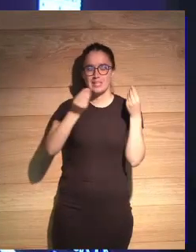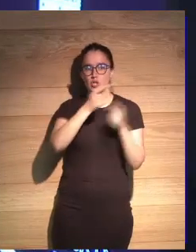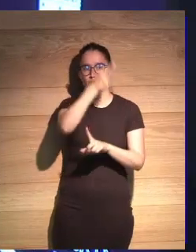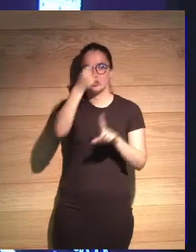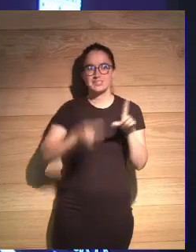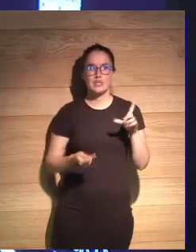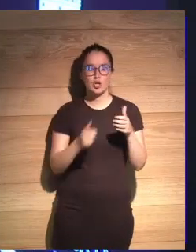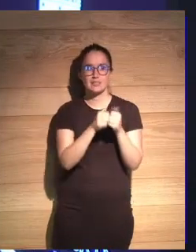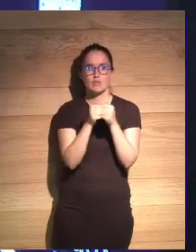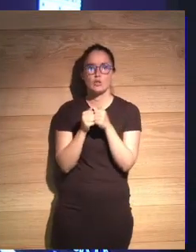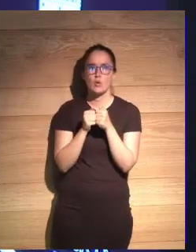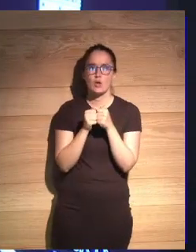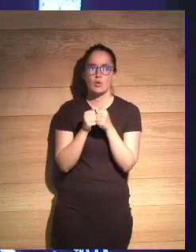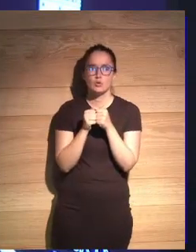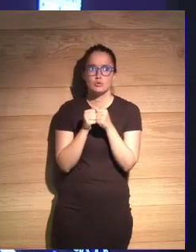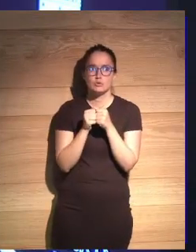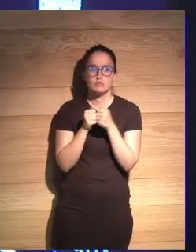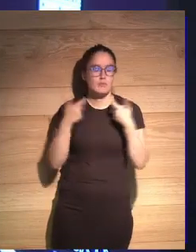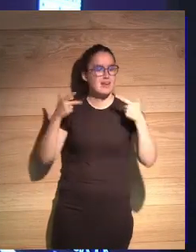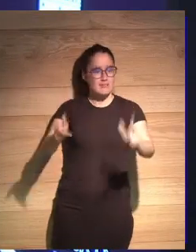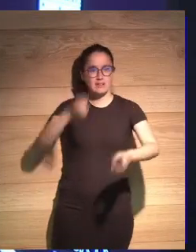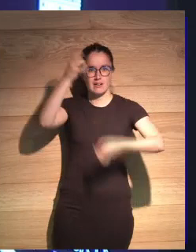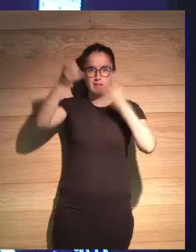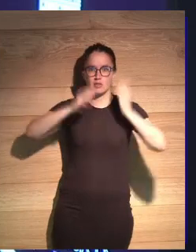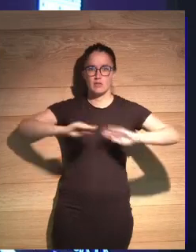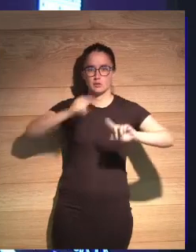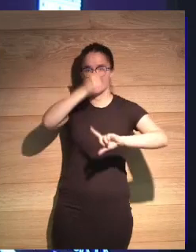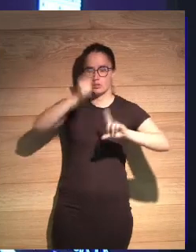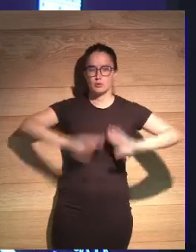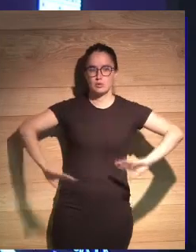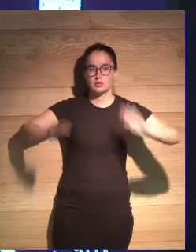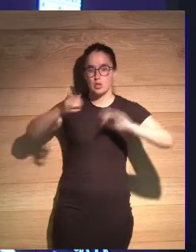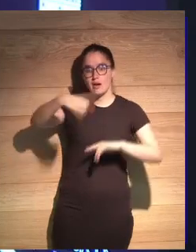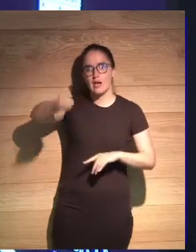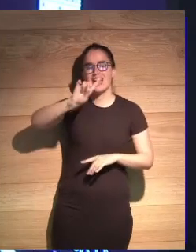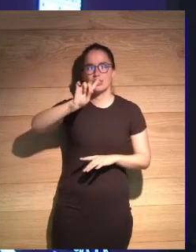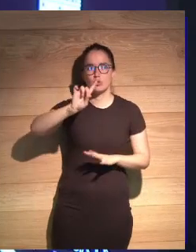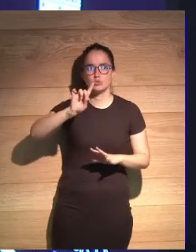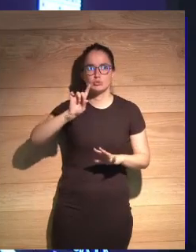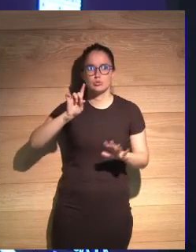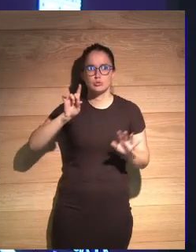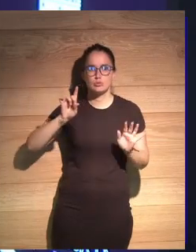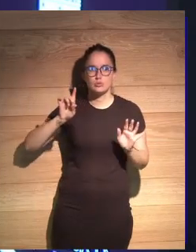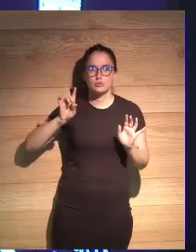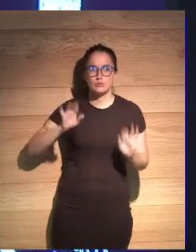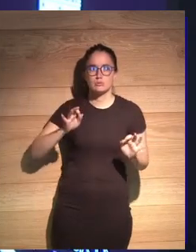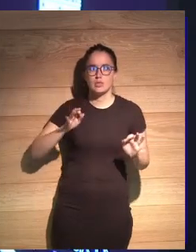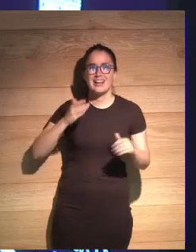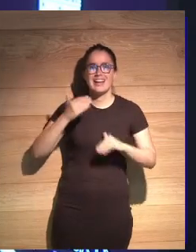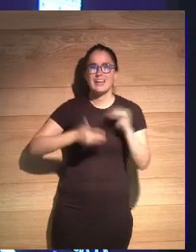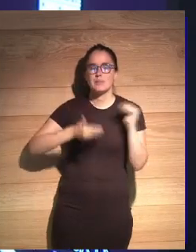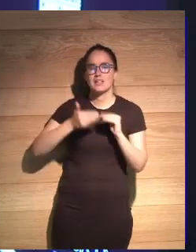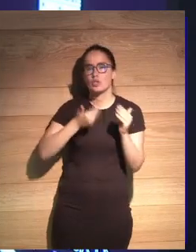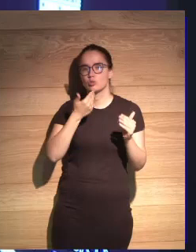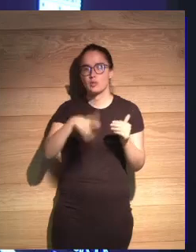option. Personally, I think that video game developers should be free to develop their